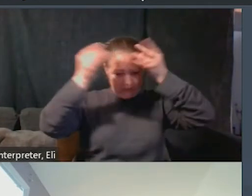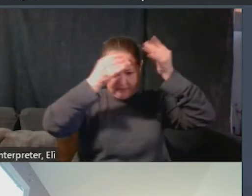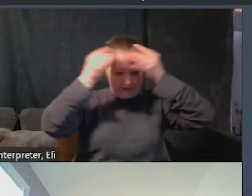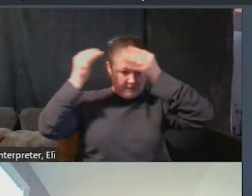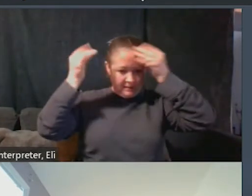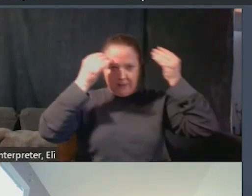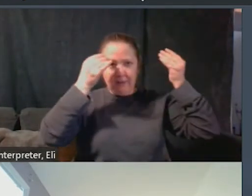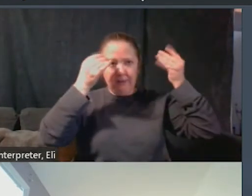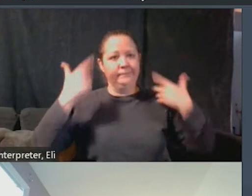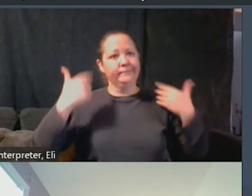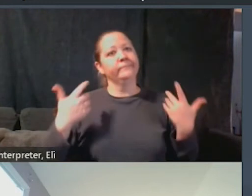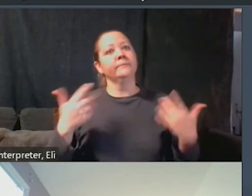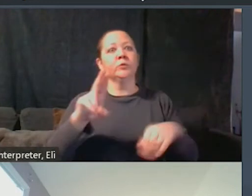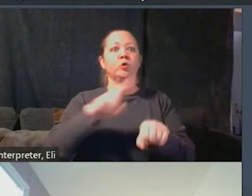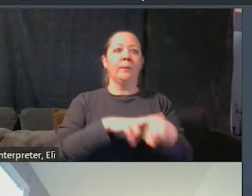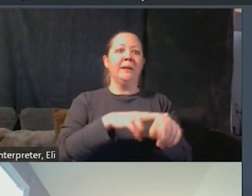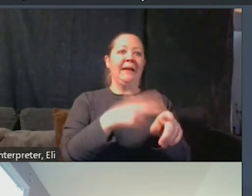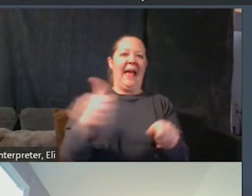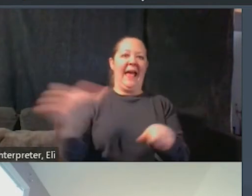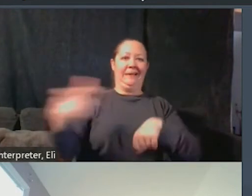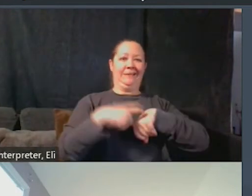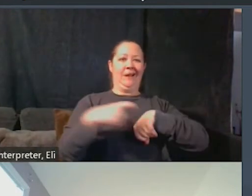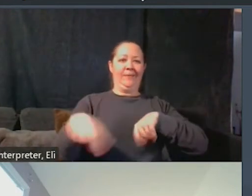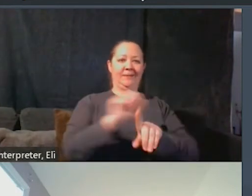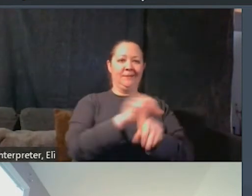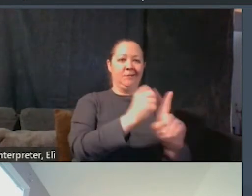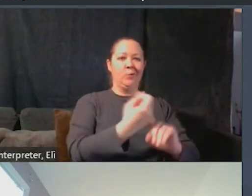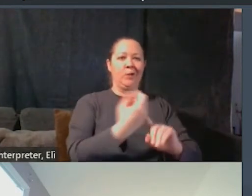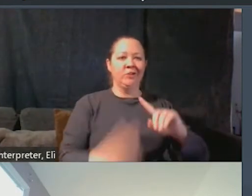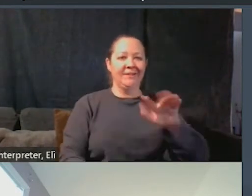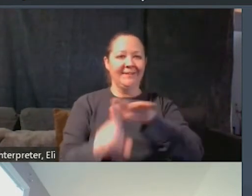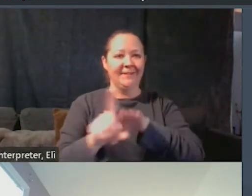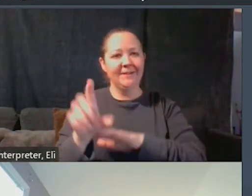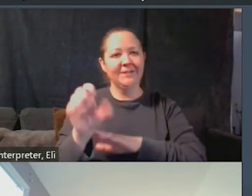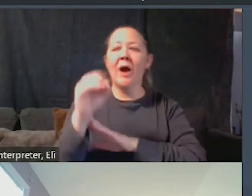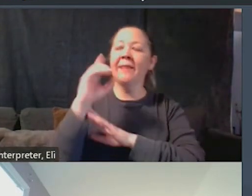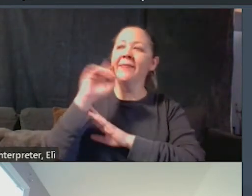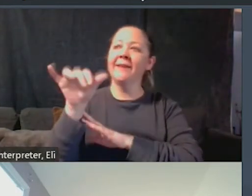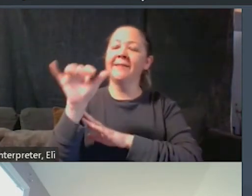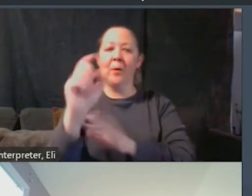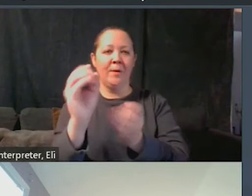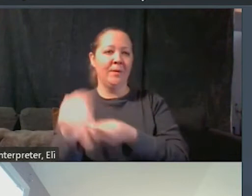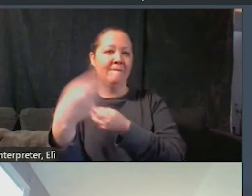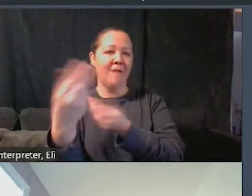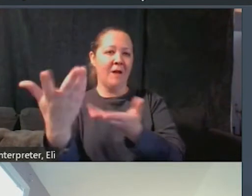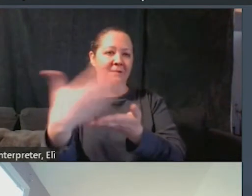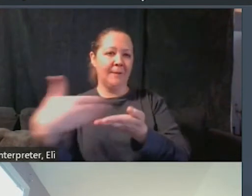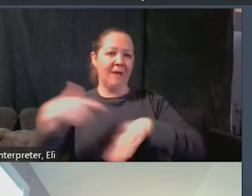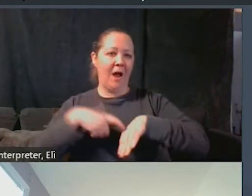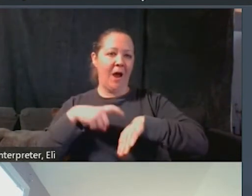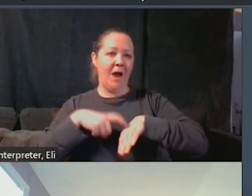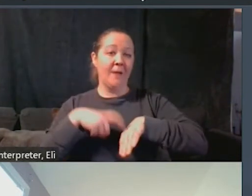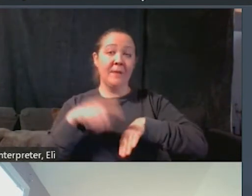nearly every case of this nature. So I think that gives you some time, if you're all okay with